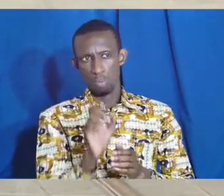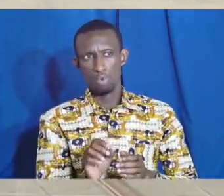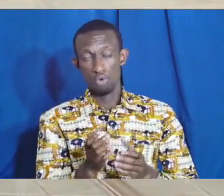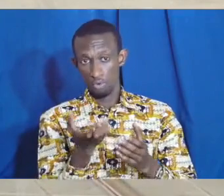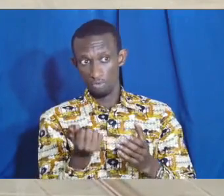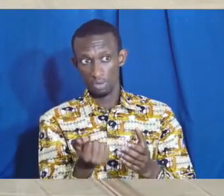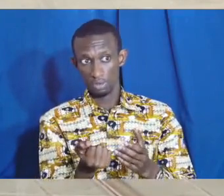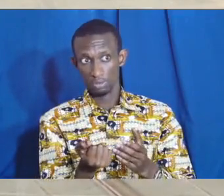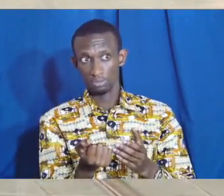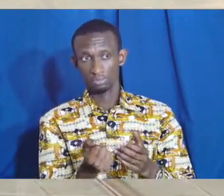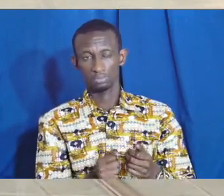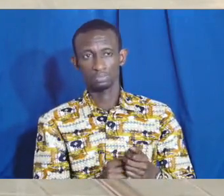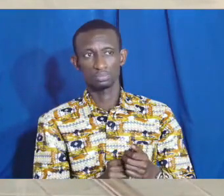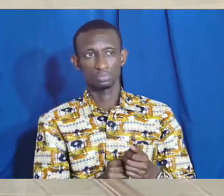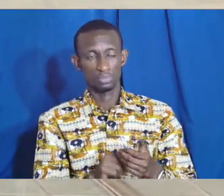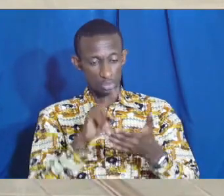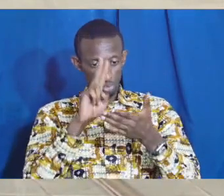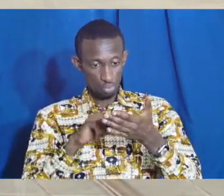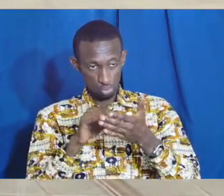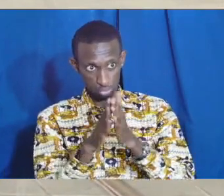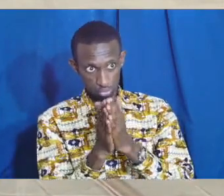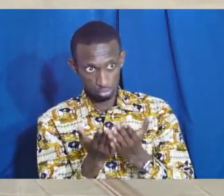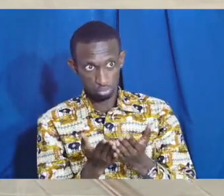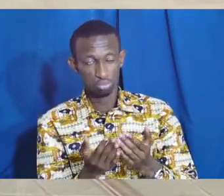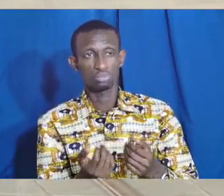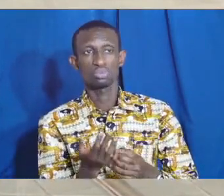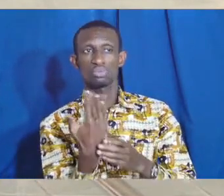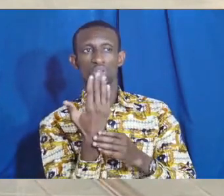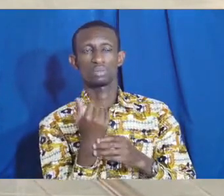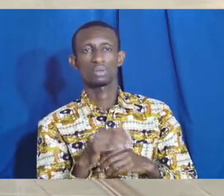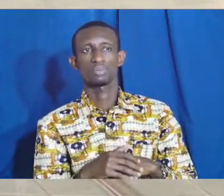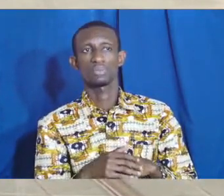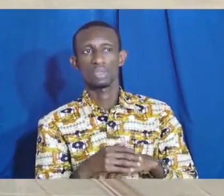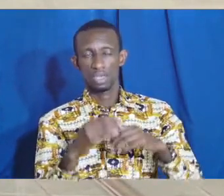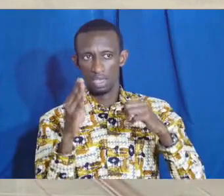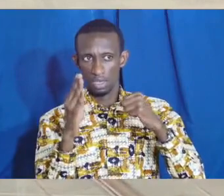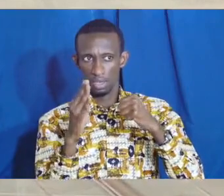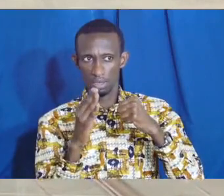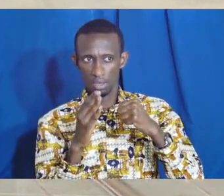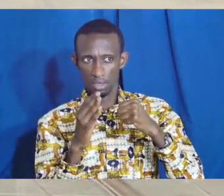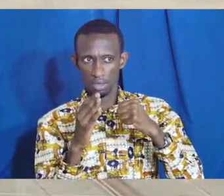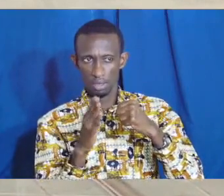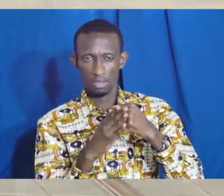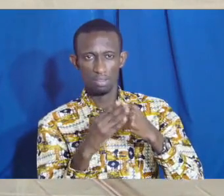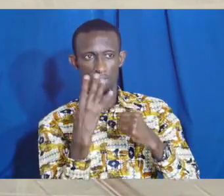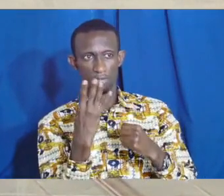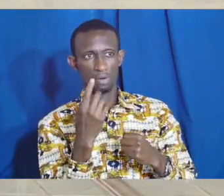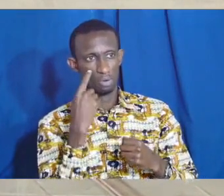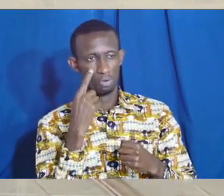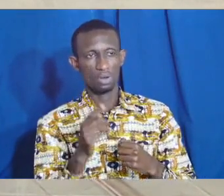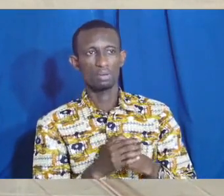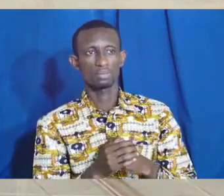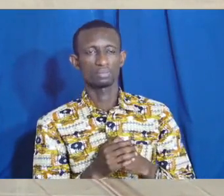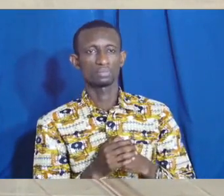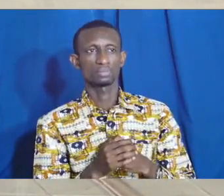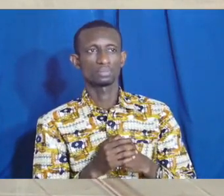page 84 on what you call Biology and Health Science for Rwanda schools. So the